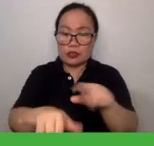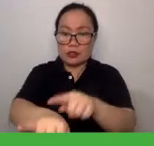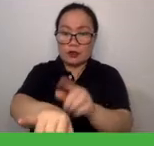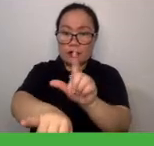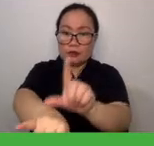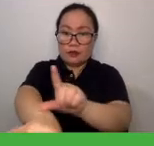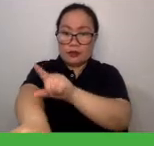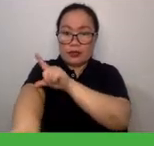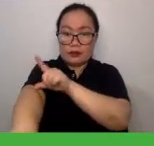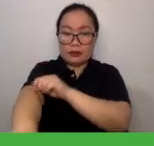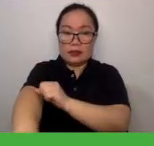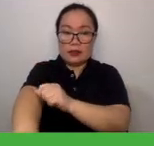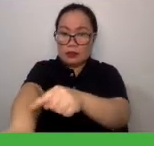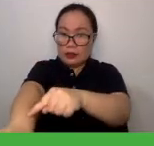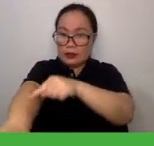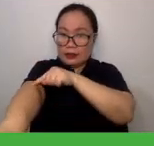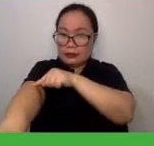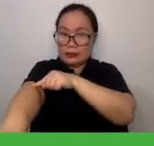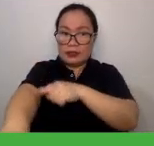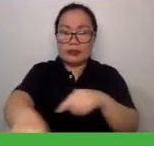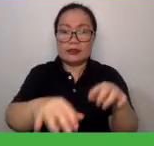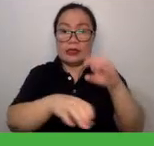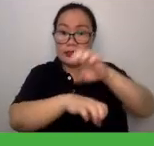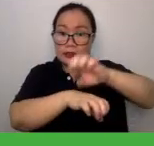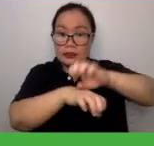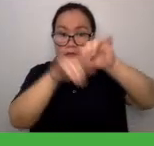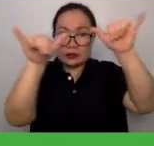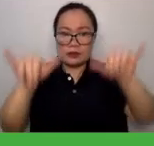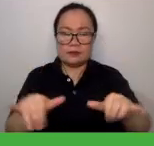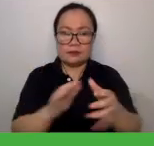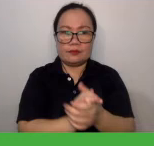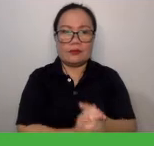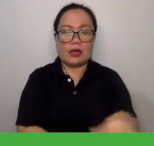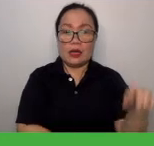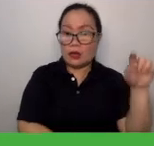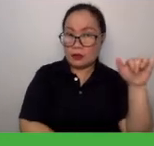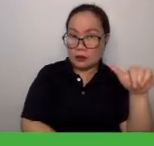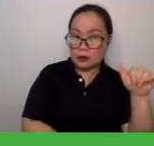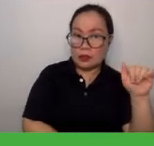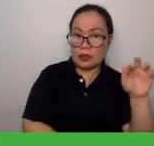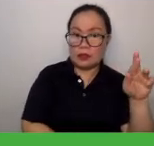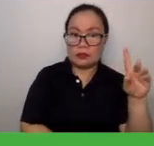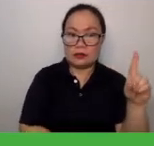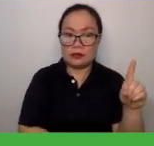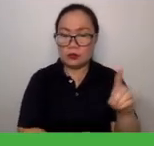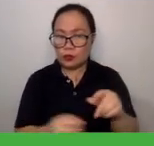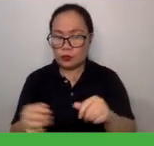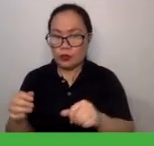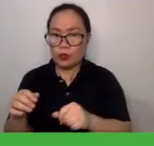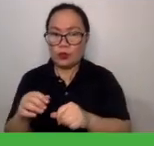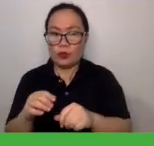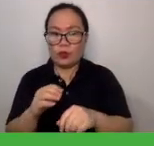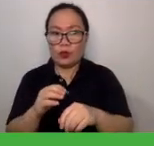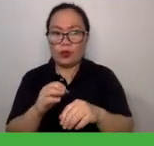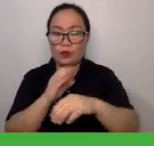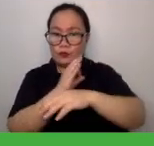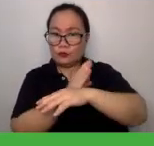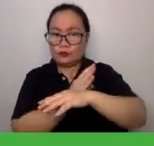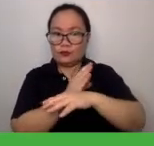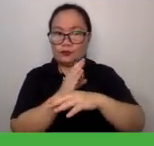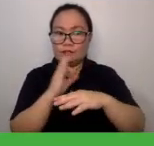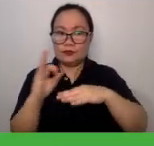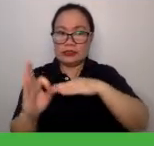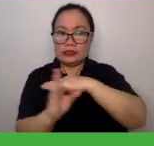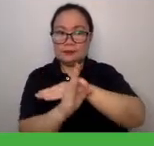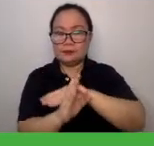are converting, let's say for example, yard to feet, okay? Yard to